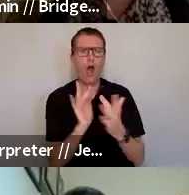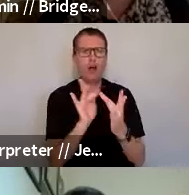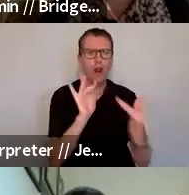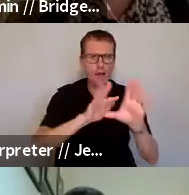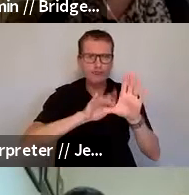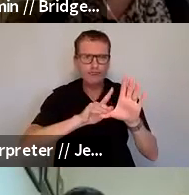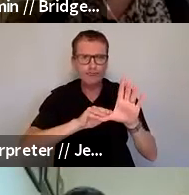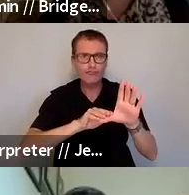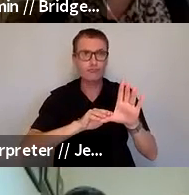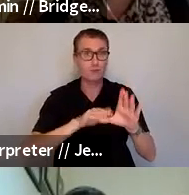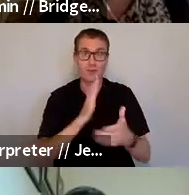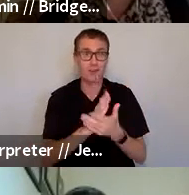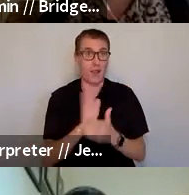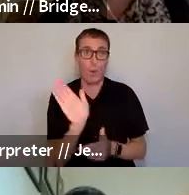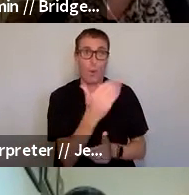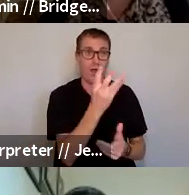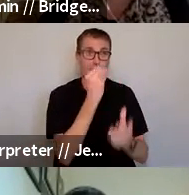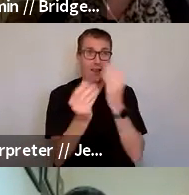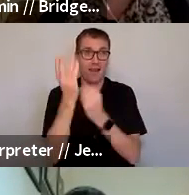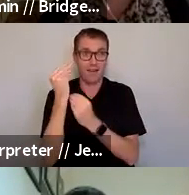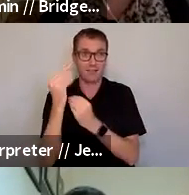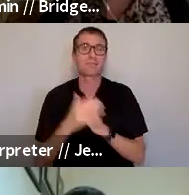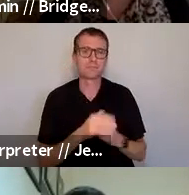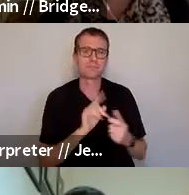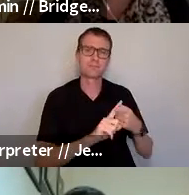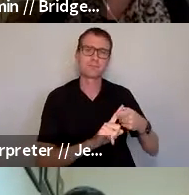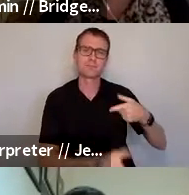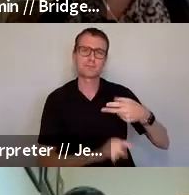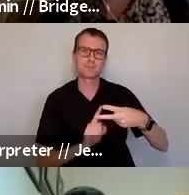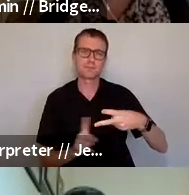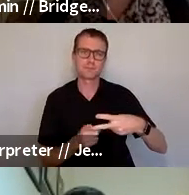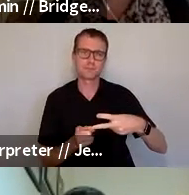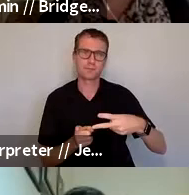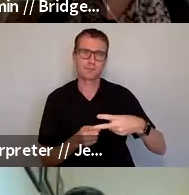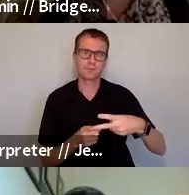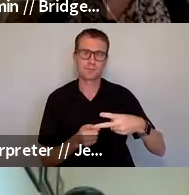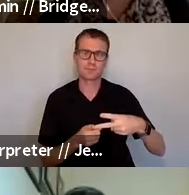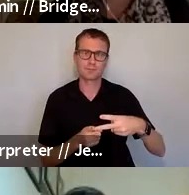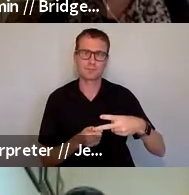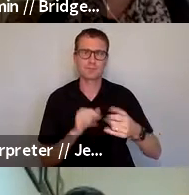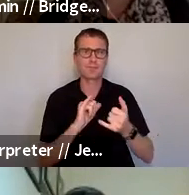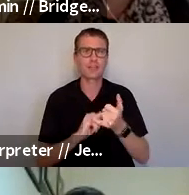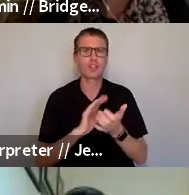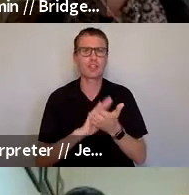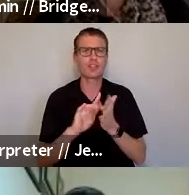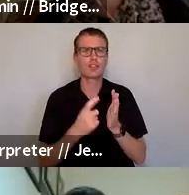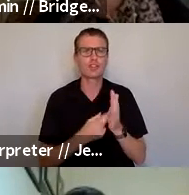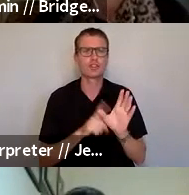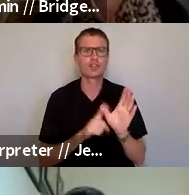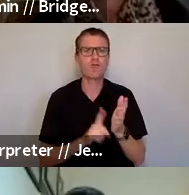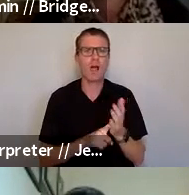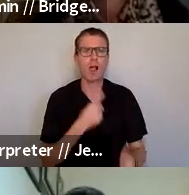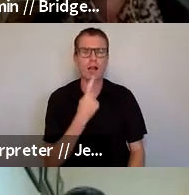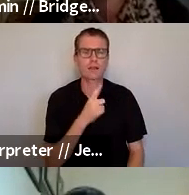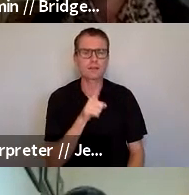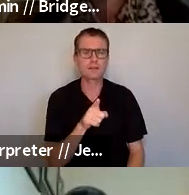before. The second thing then is, as I was saying, Cheryl noted that often the small